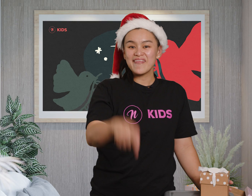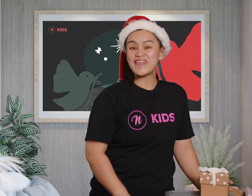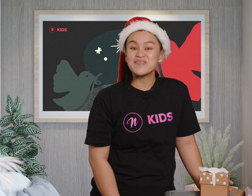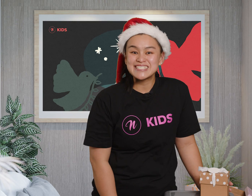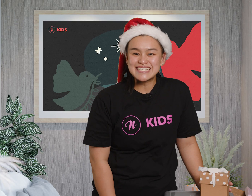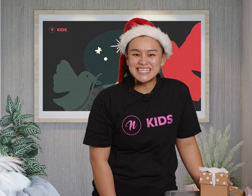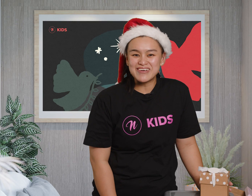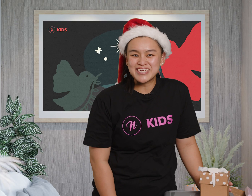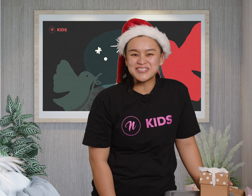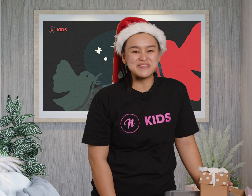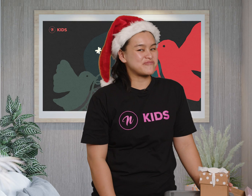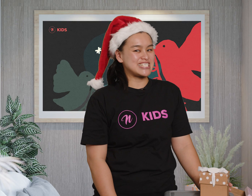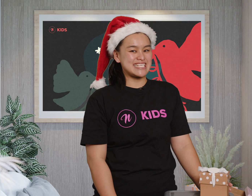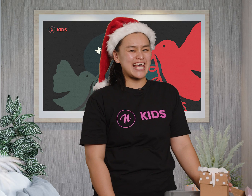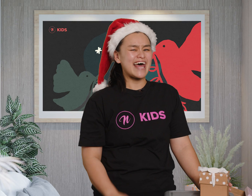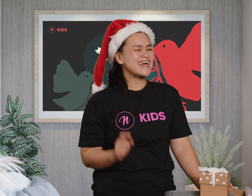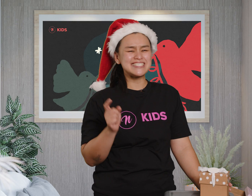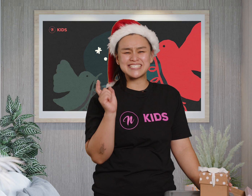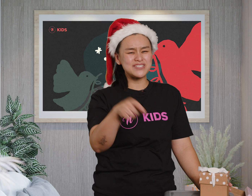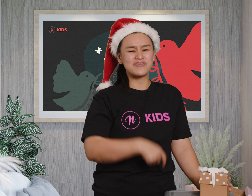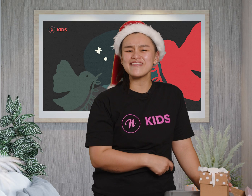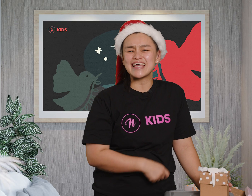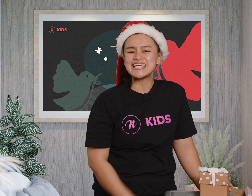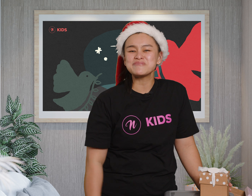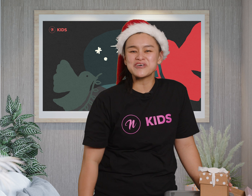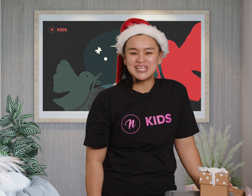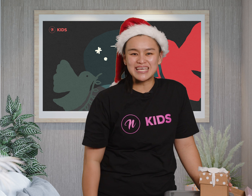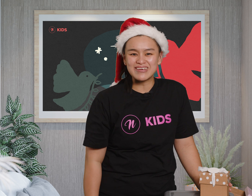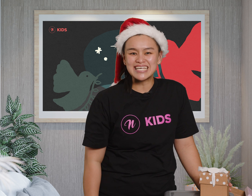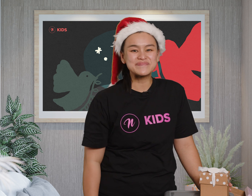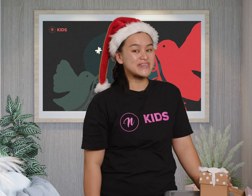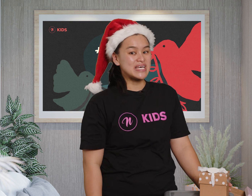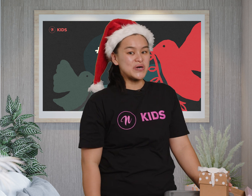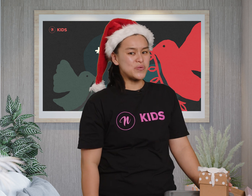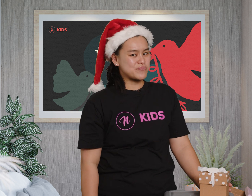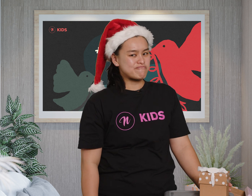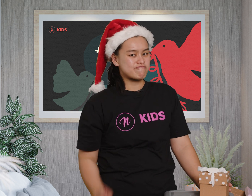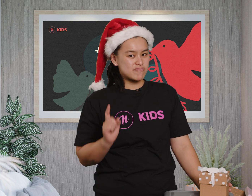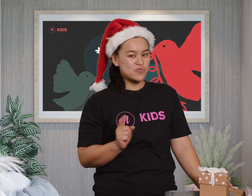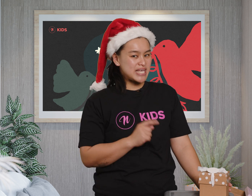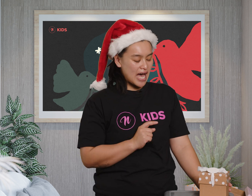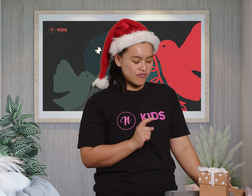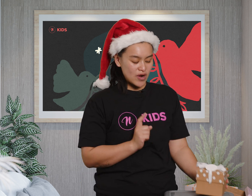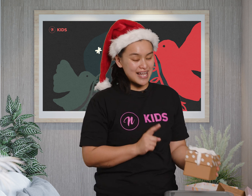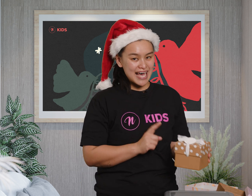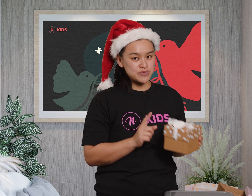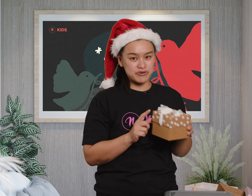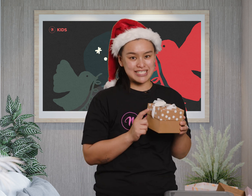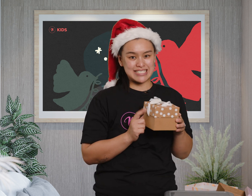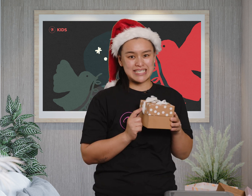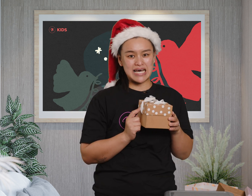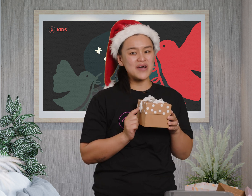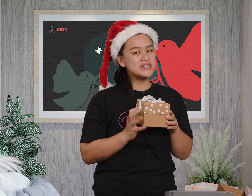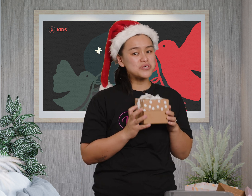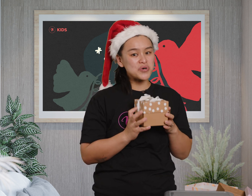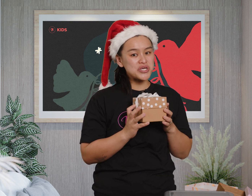Wow, that was such a great Christmas present. And that's just one that keeps on giving. Oh, we have one last